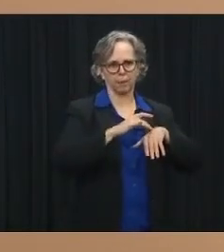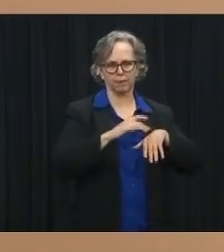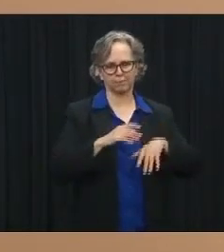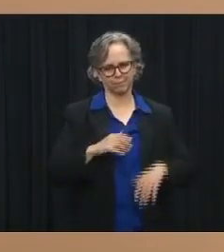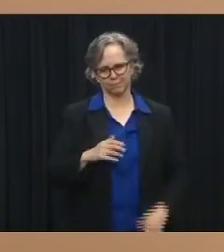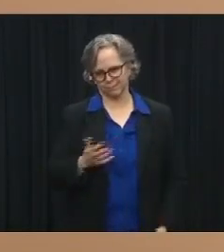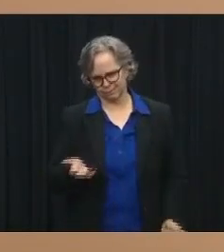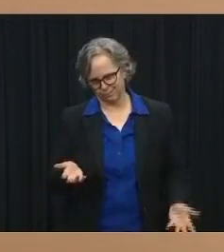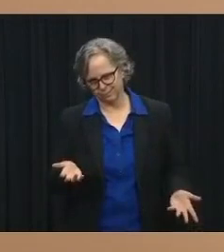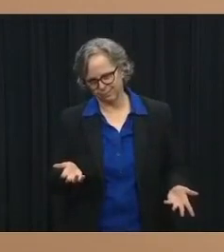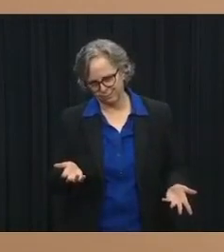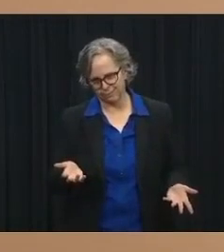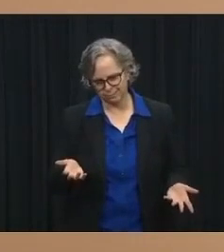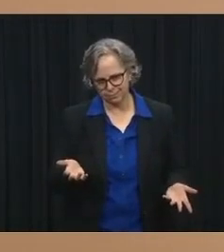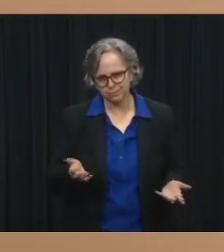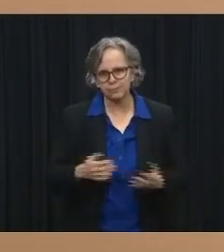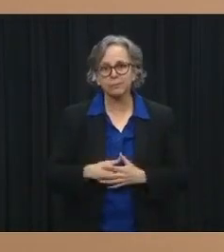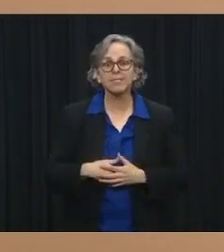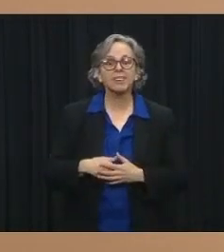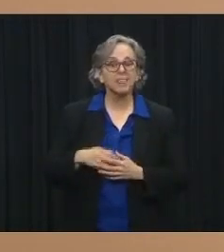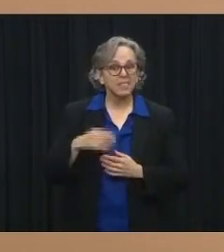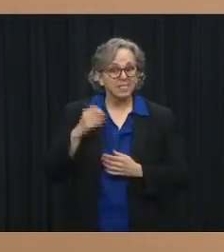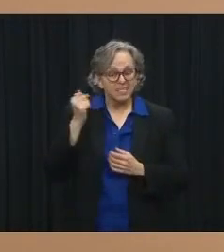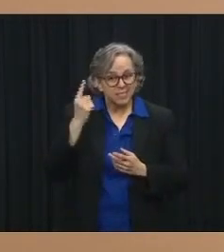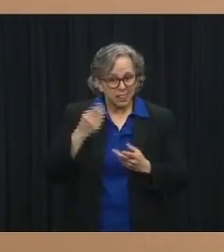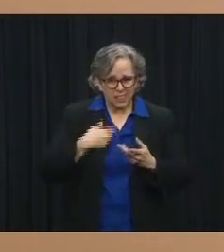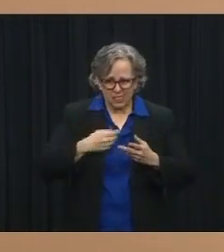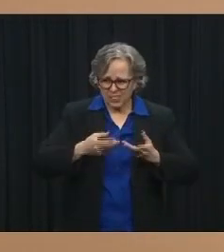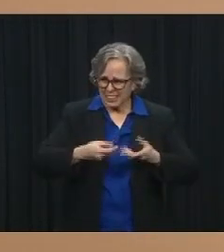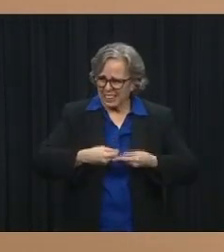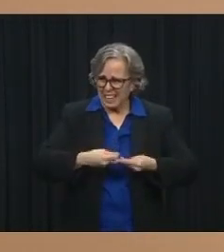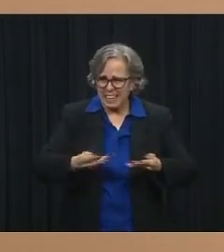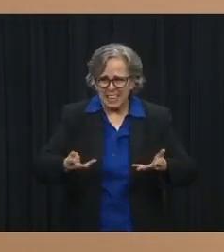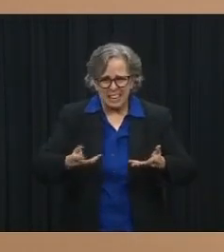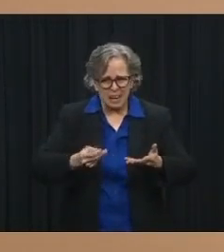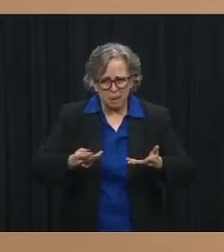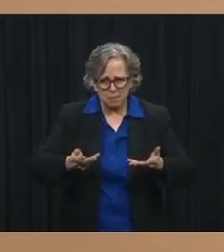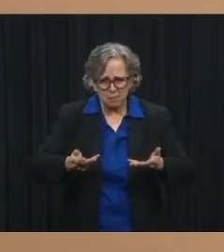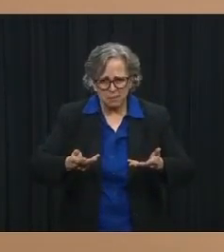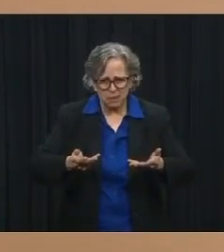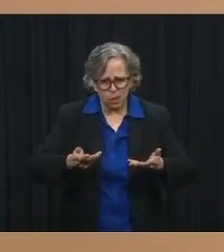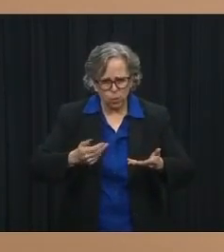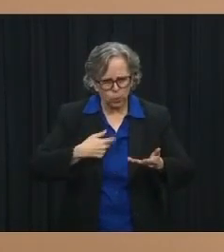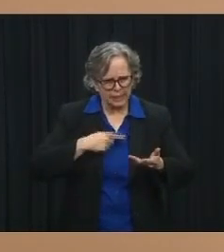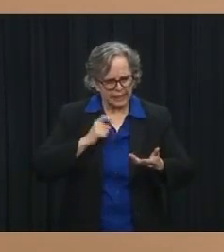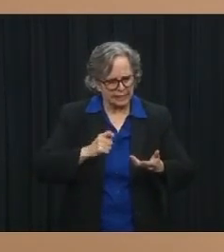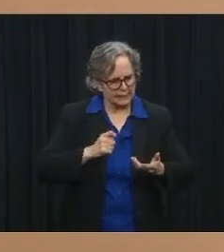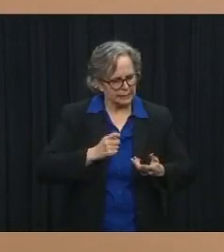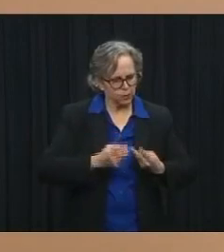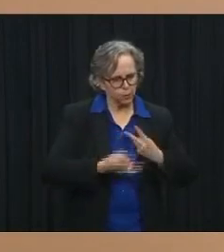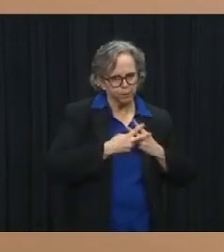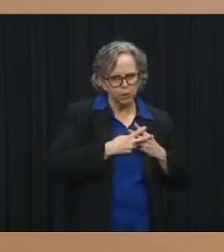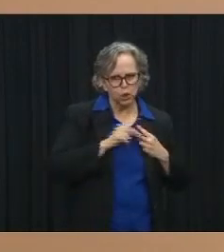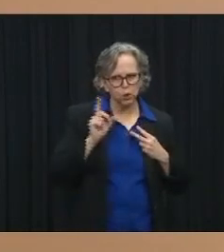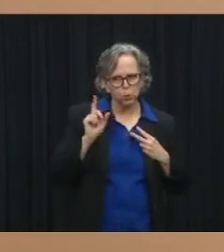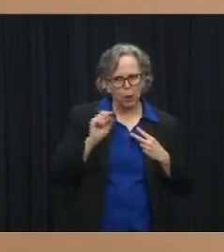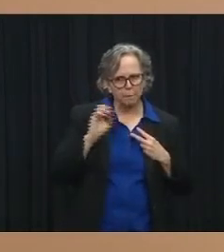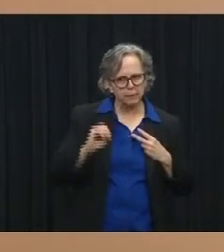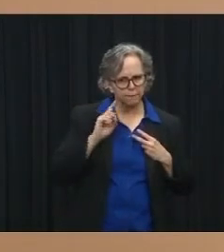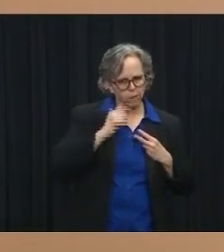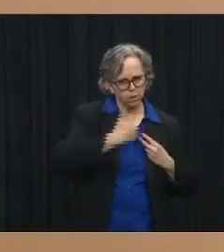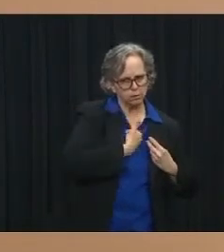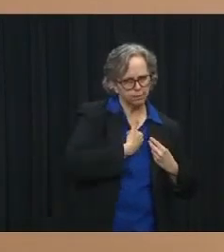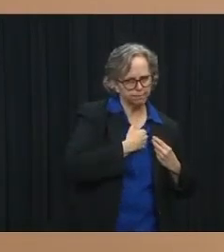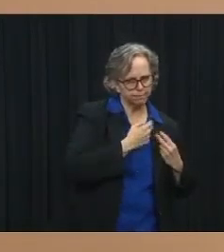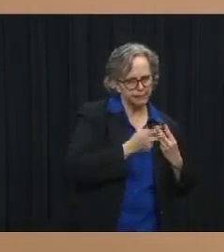departments today. We'll give you more on that. We're saving 20% back, but everything we have is going out today so that we can arm